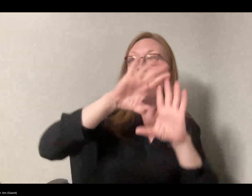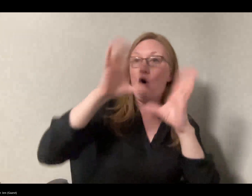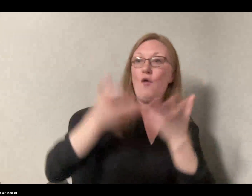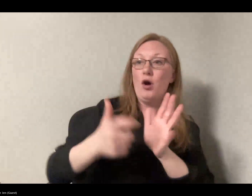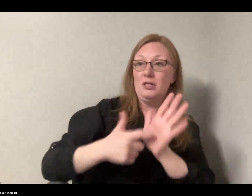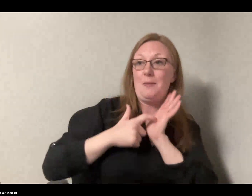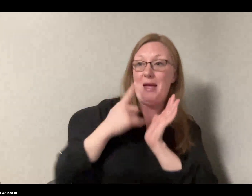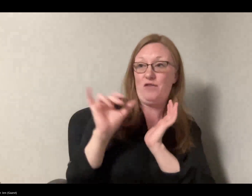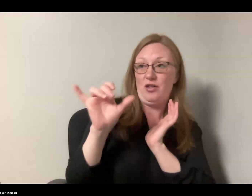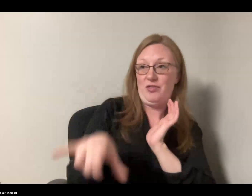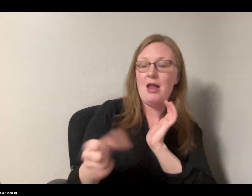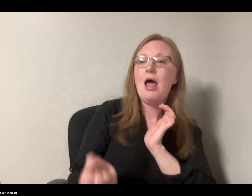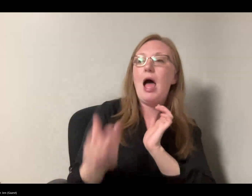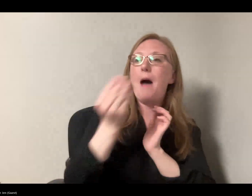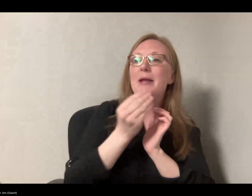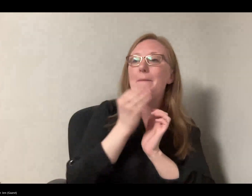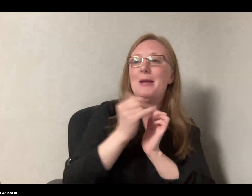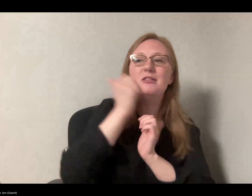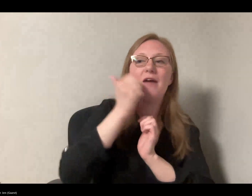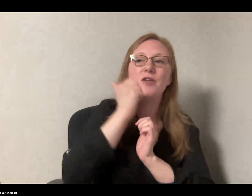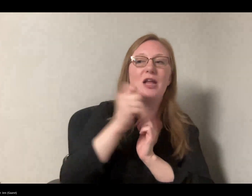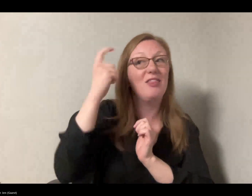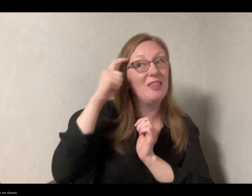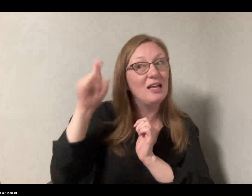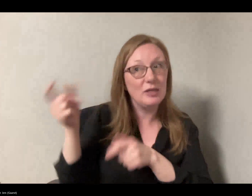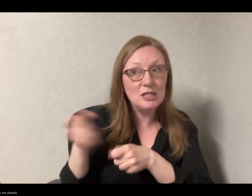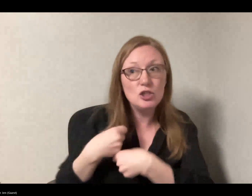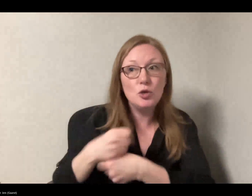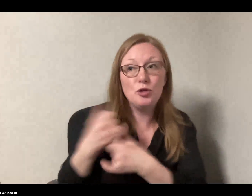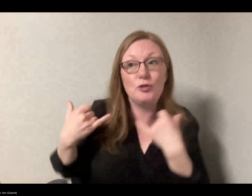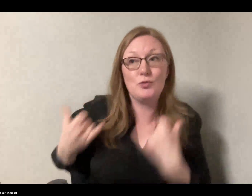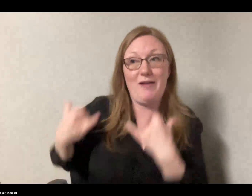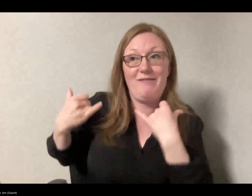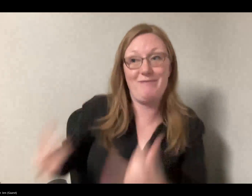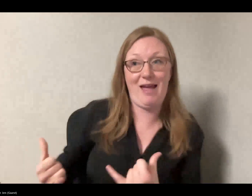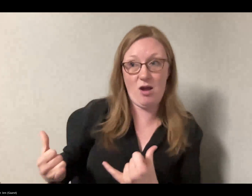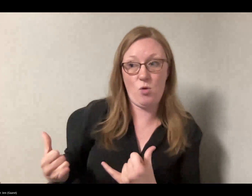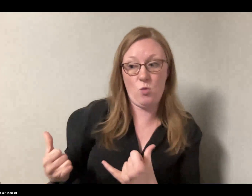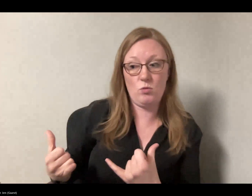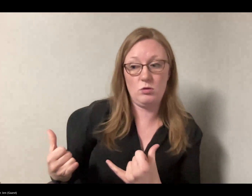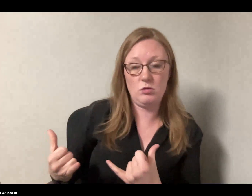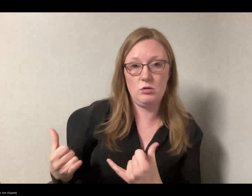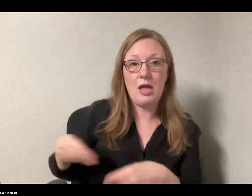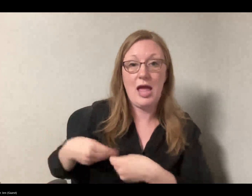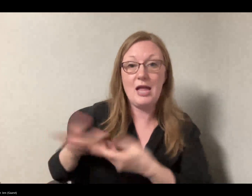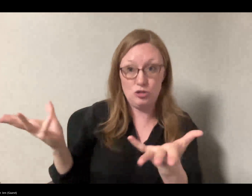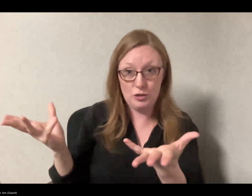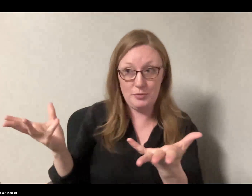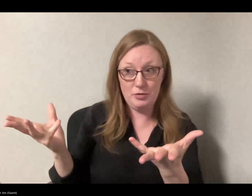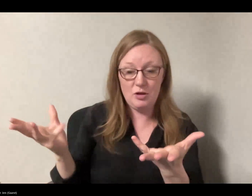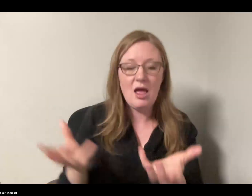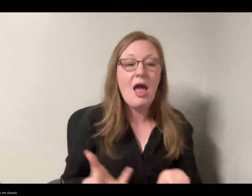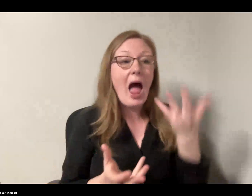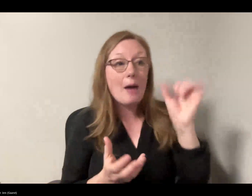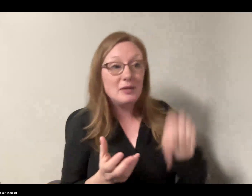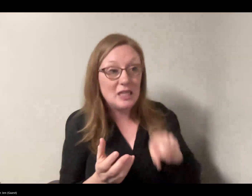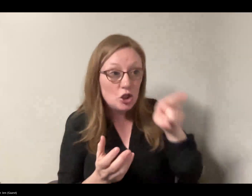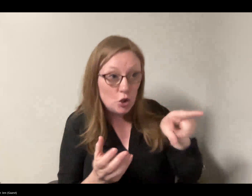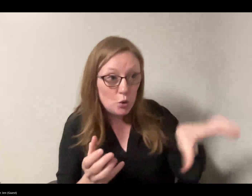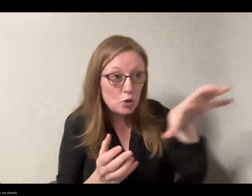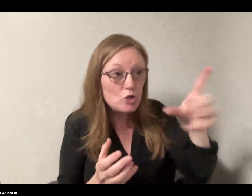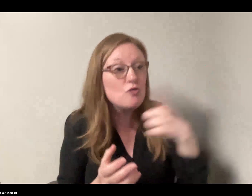demand is. How many meals per day do we think we're going to have to produce now and distribute? And then of that, how much can you do Red Cross?